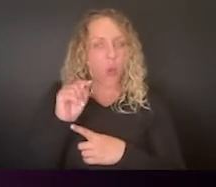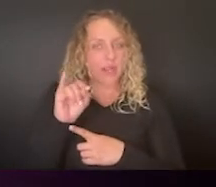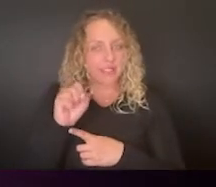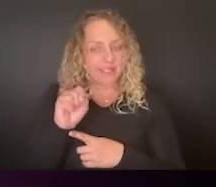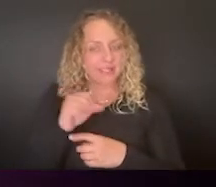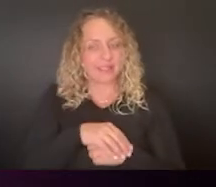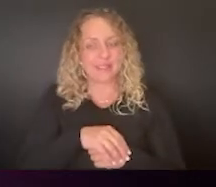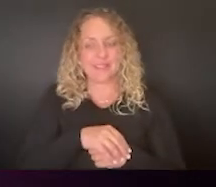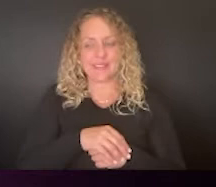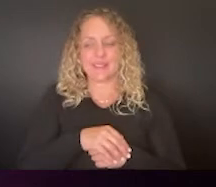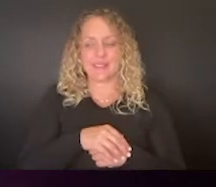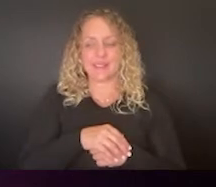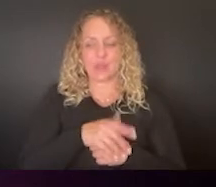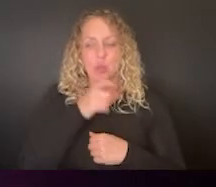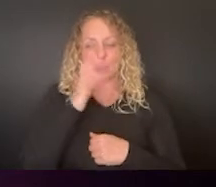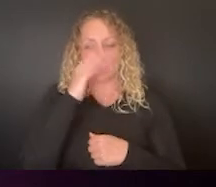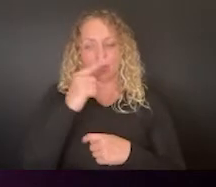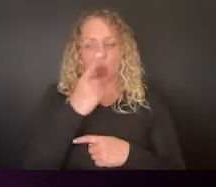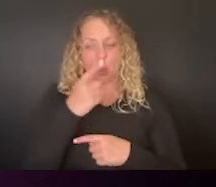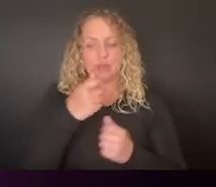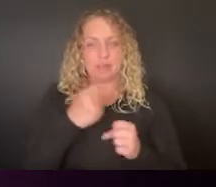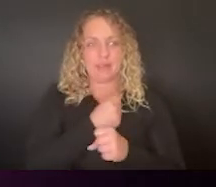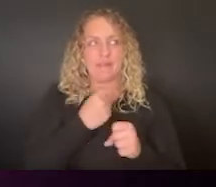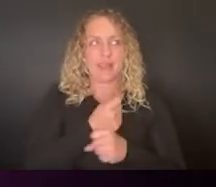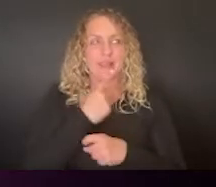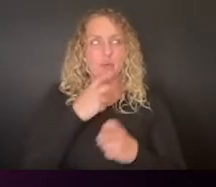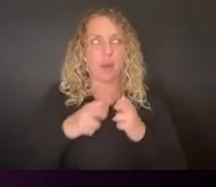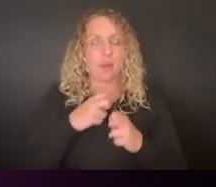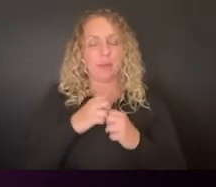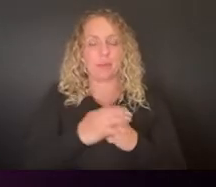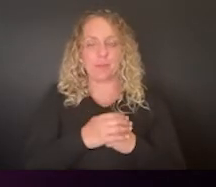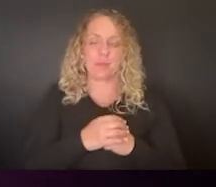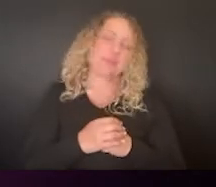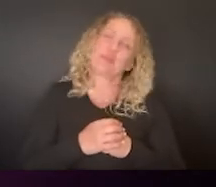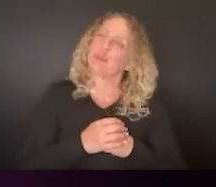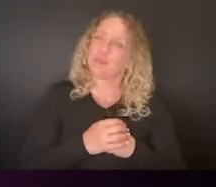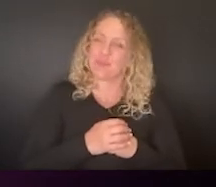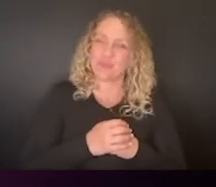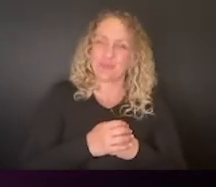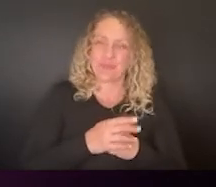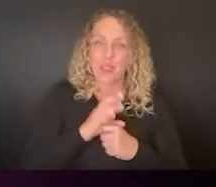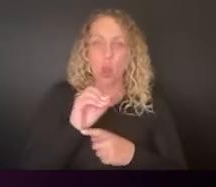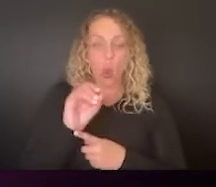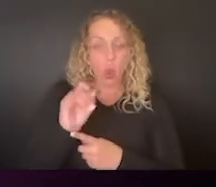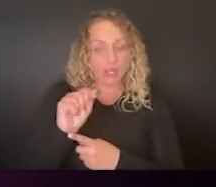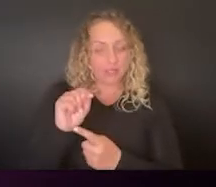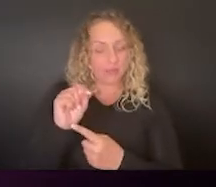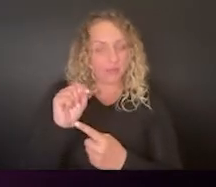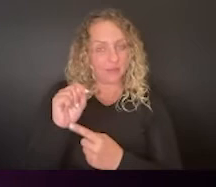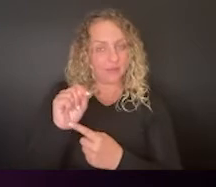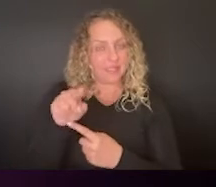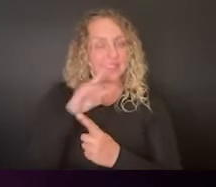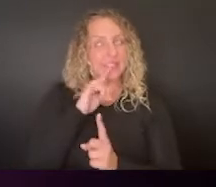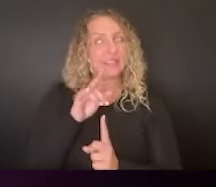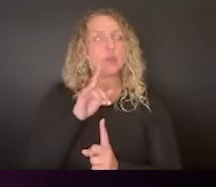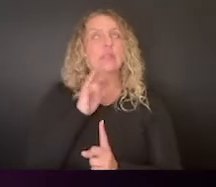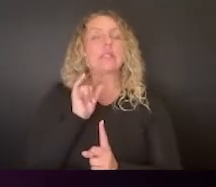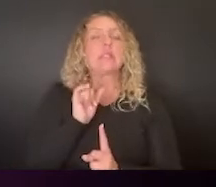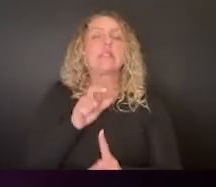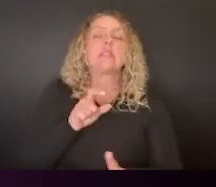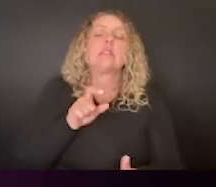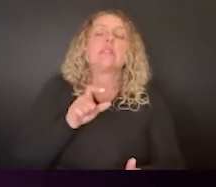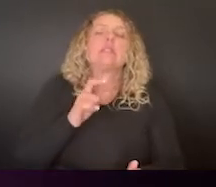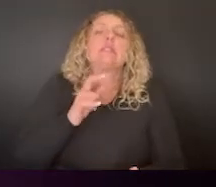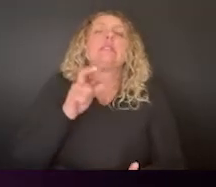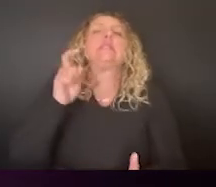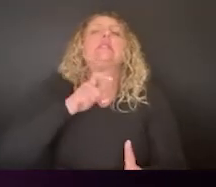office, photographing my cats Thor and Otis, who seem to always be fighting.